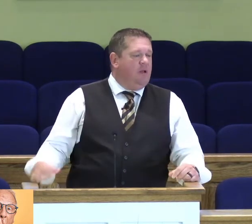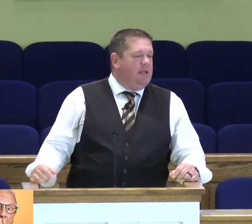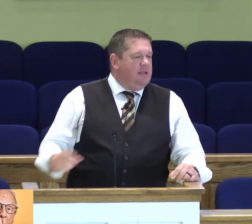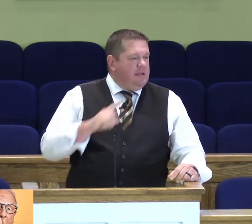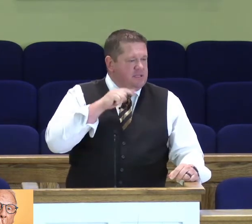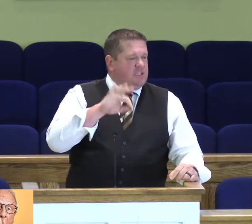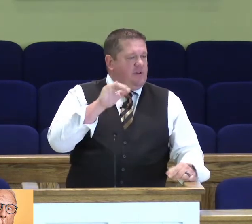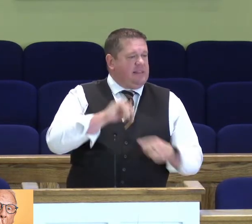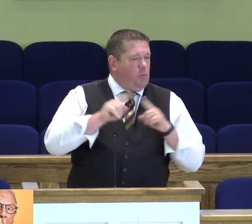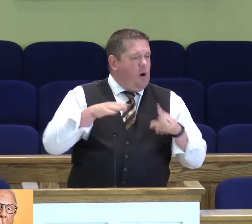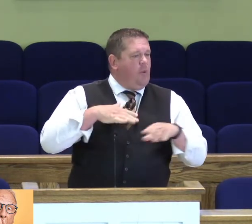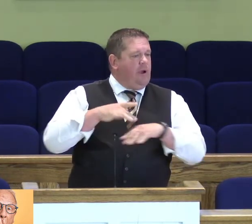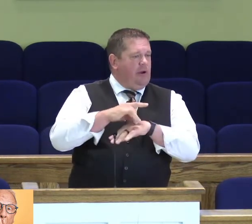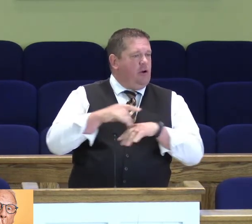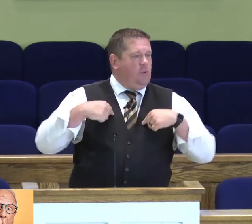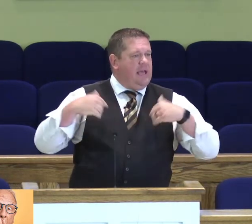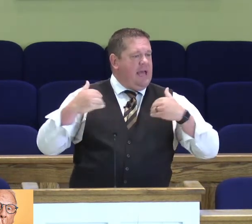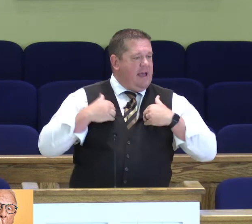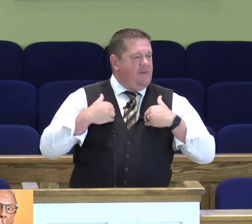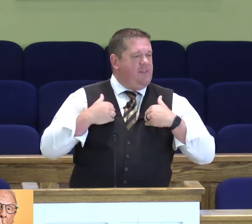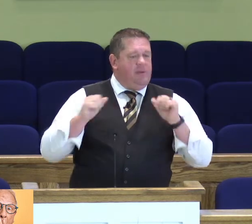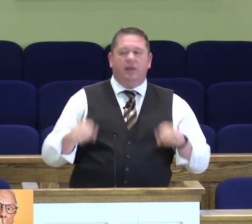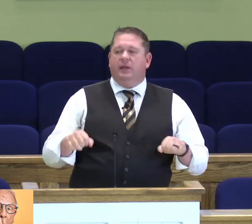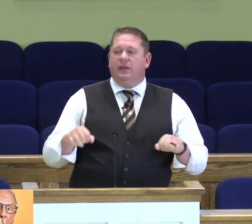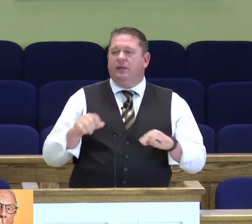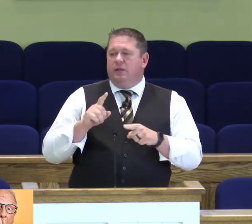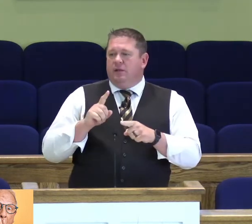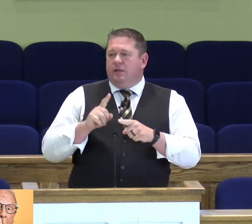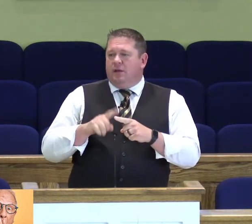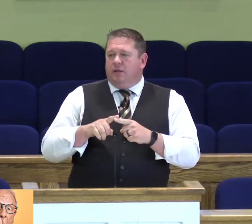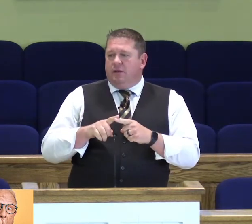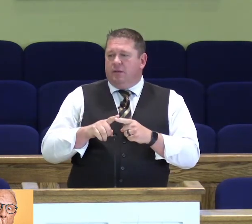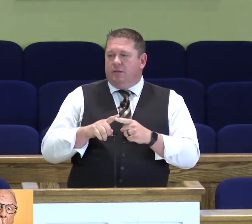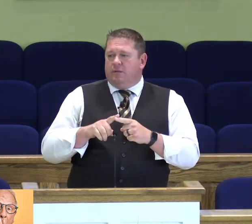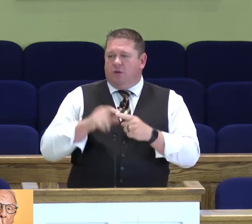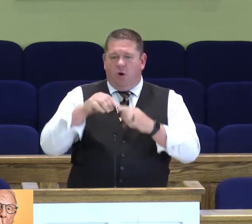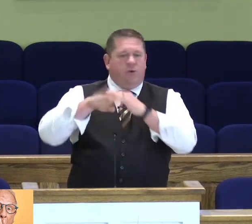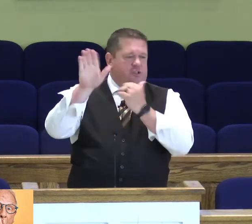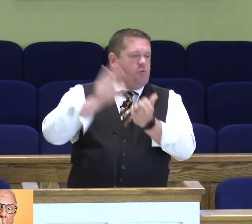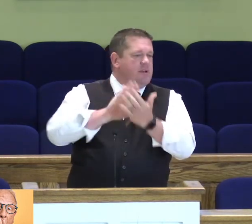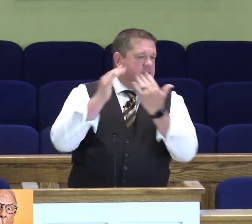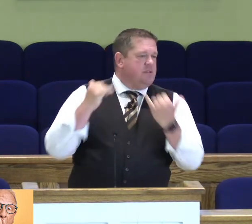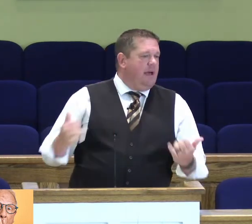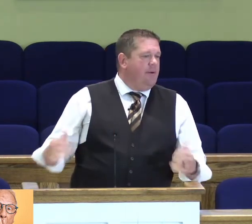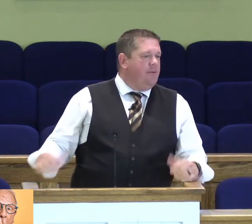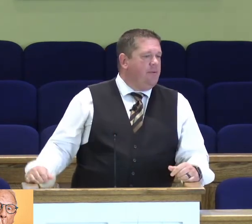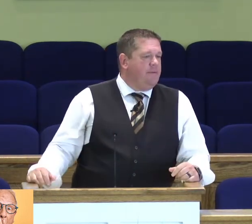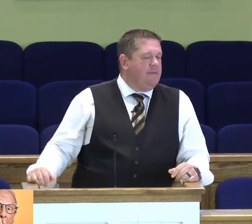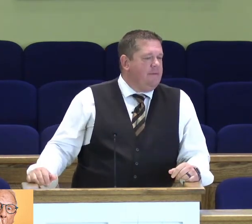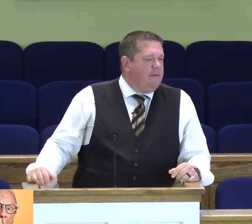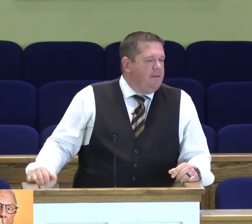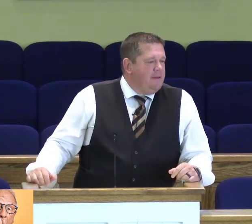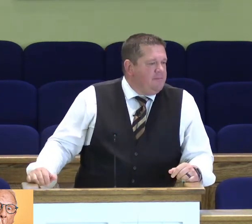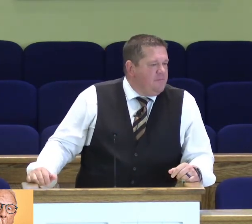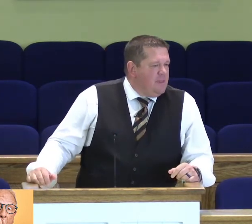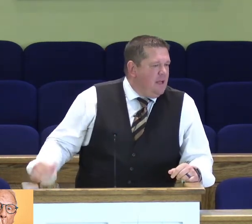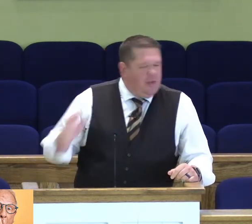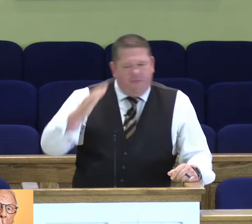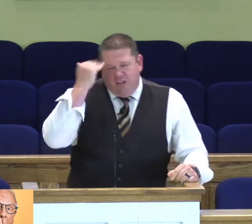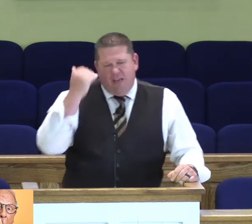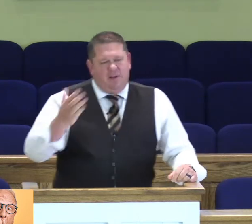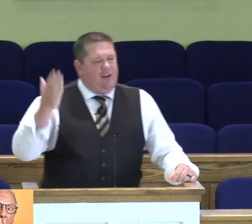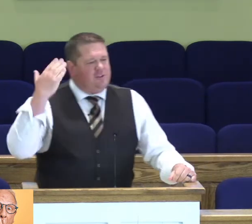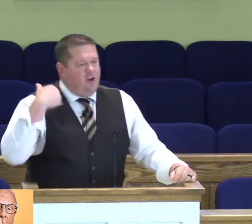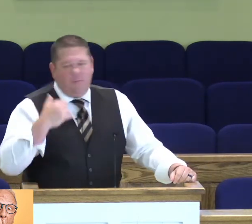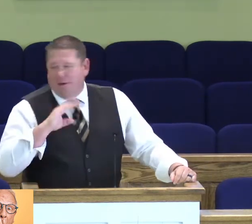than it should really hit us now, is this fact that while we're here on earth, we have the ability to go into his presence now.